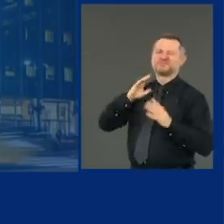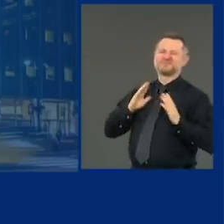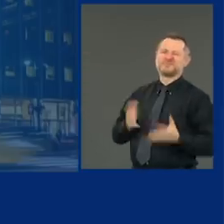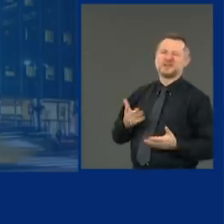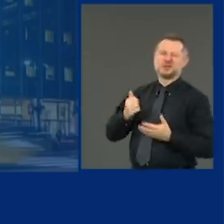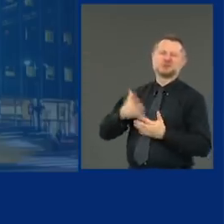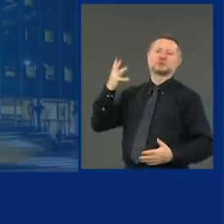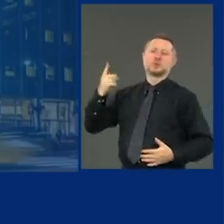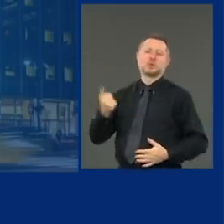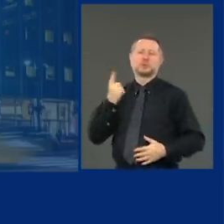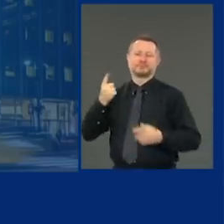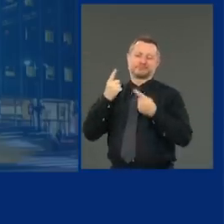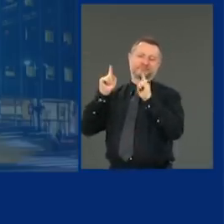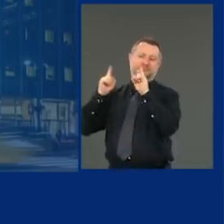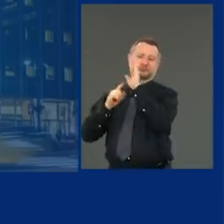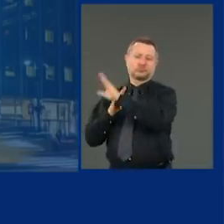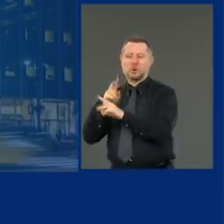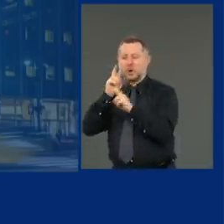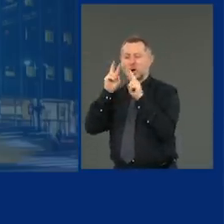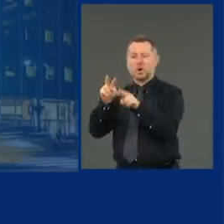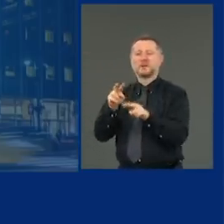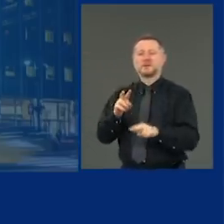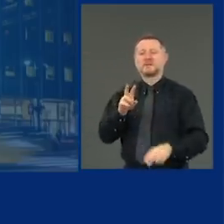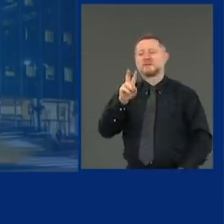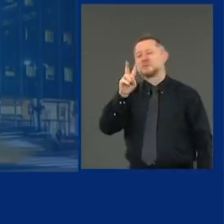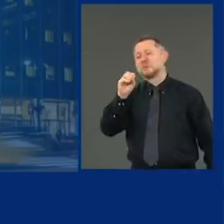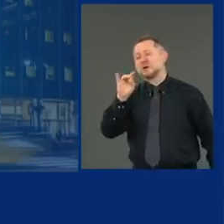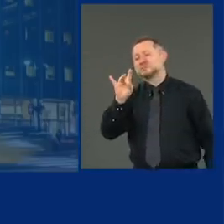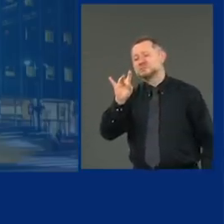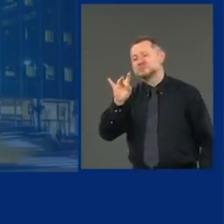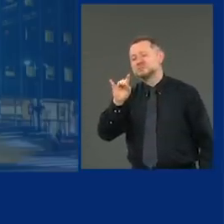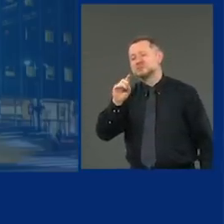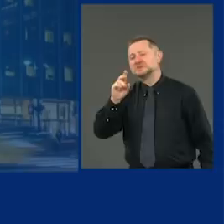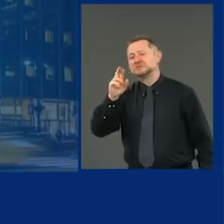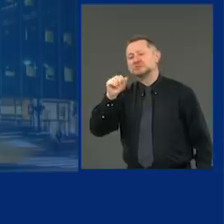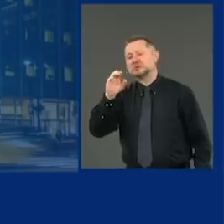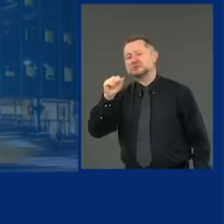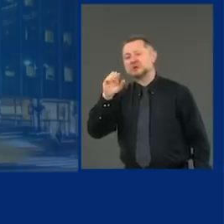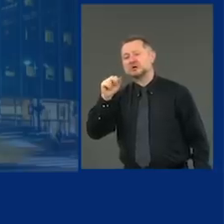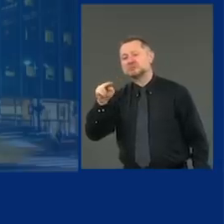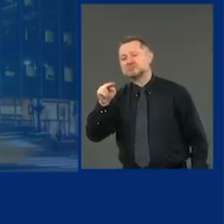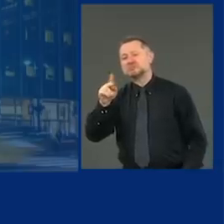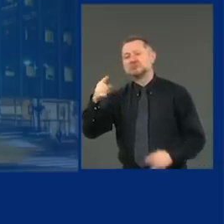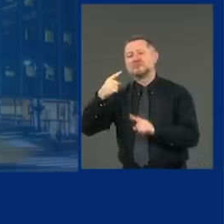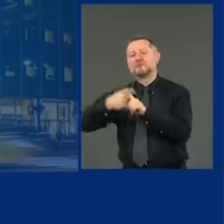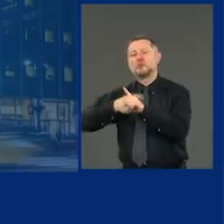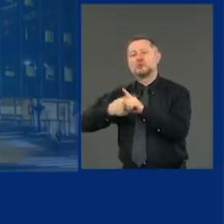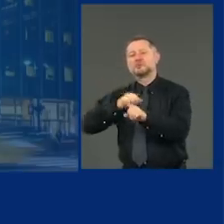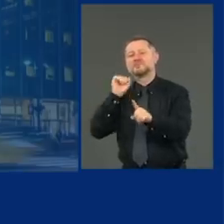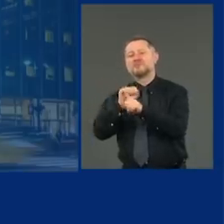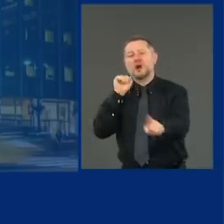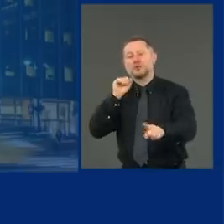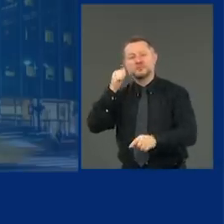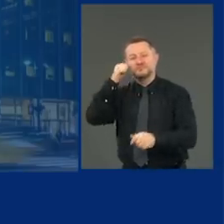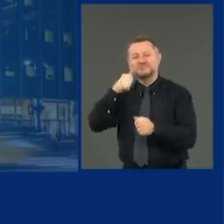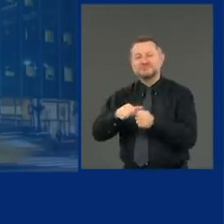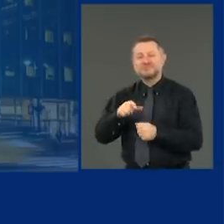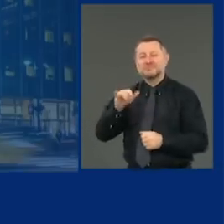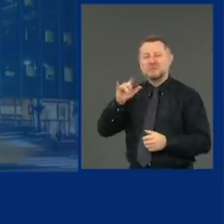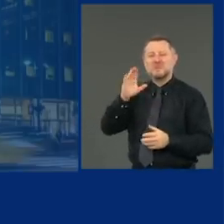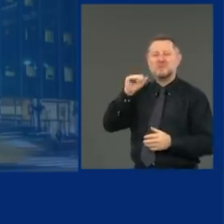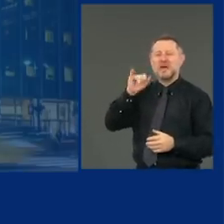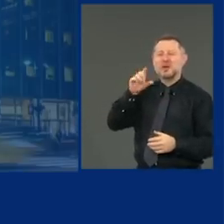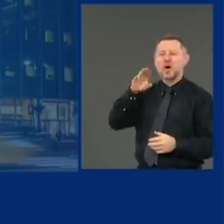You look at the 2008 recession after the mortgage fraud, we did the bailouts. The big banks